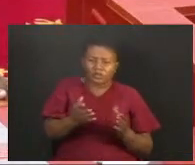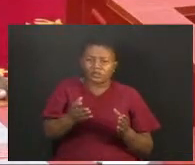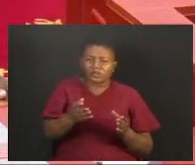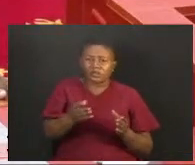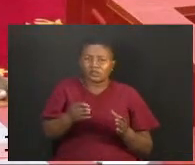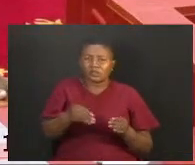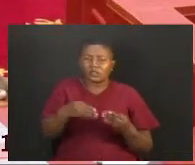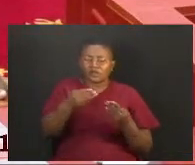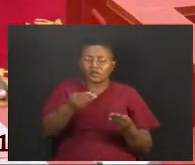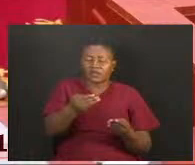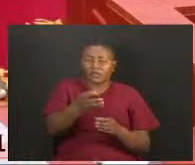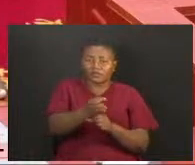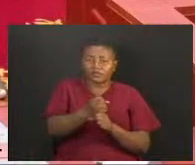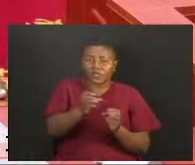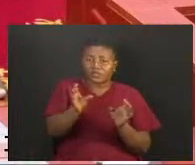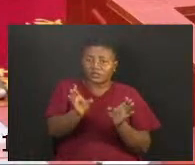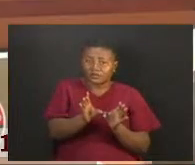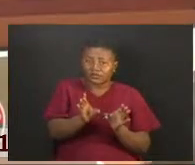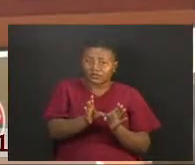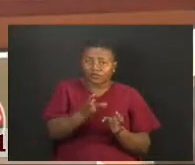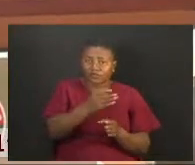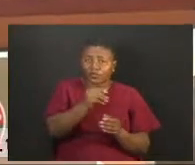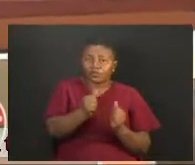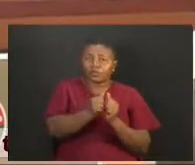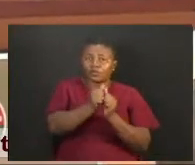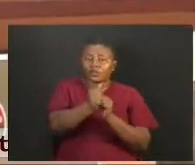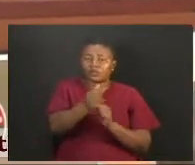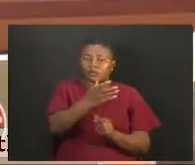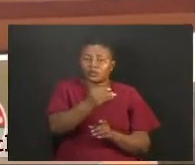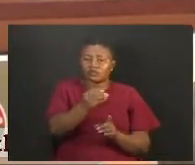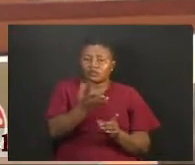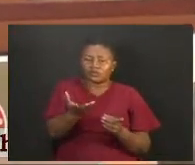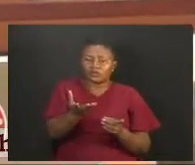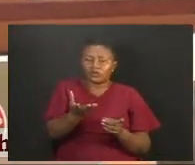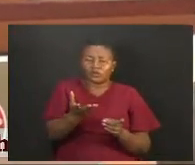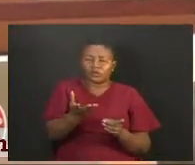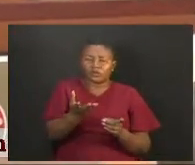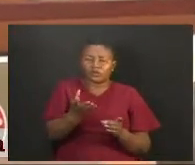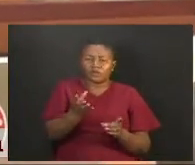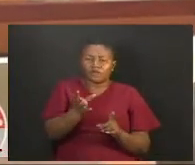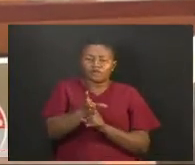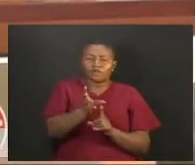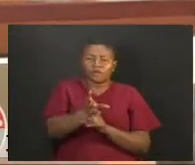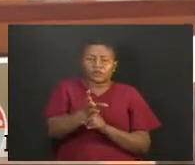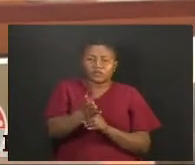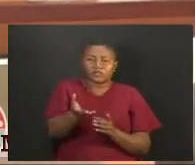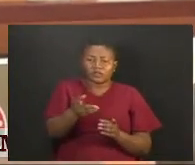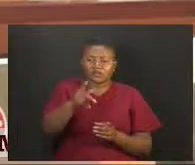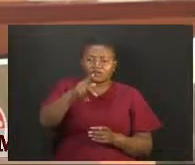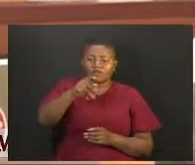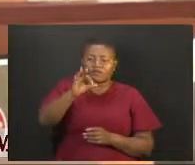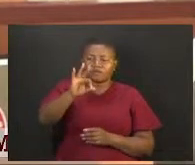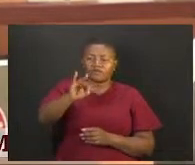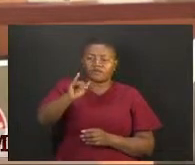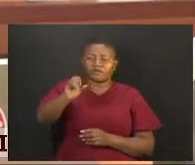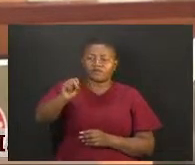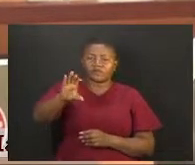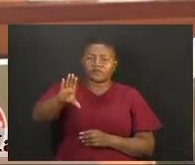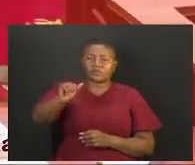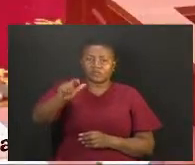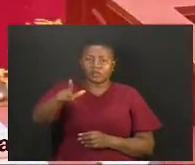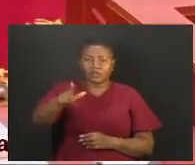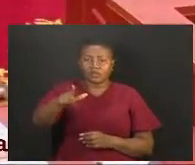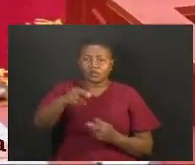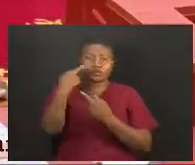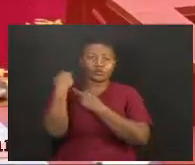Mr. Speaker, we'll be passing and enforcing a revised Fiscal Responsibility Act. And finally, we will enforce